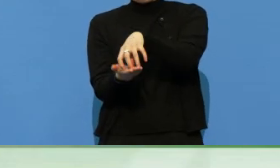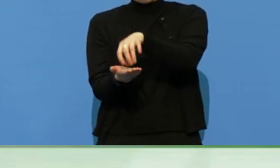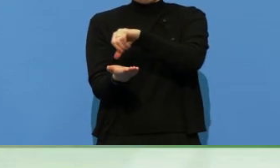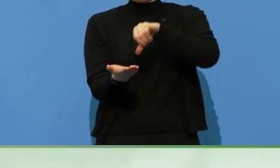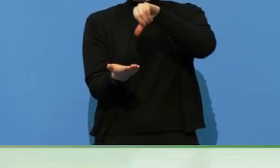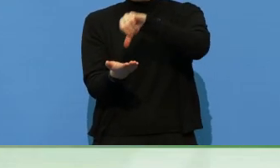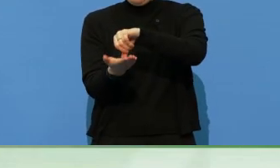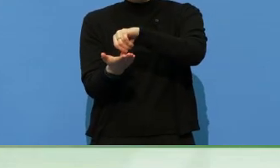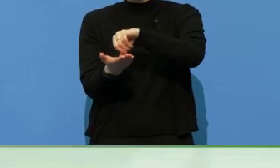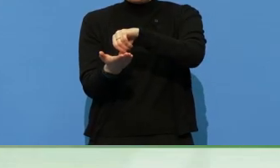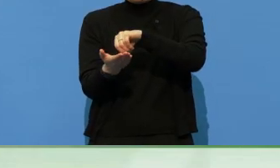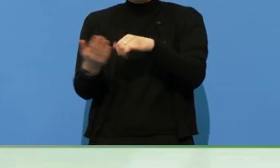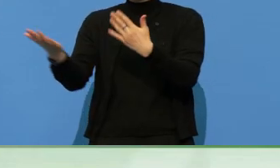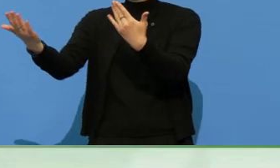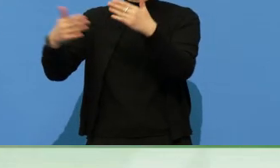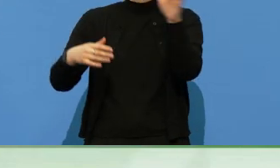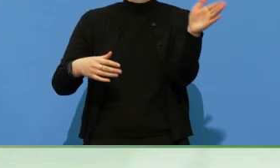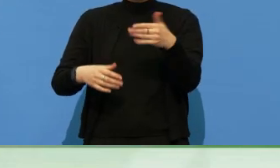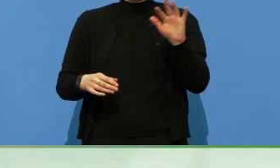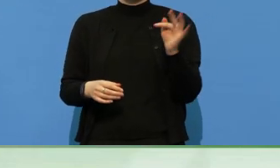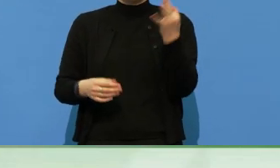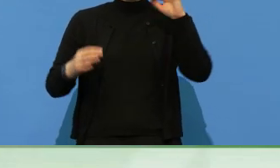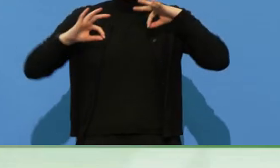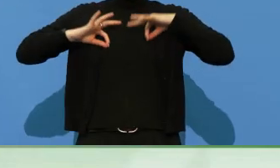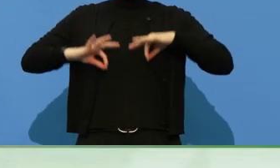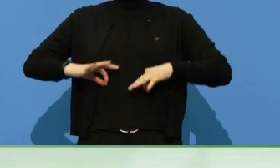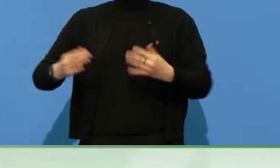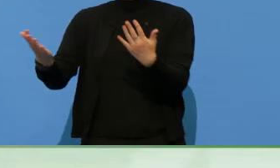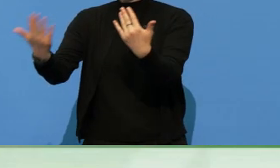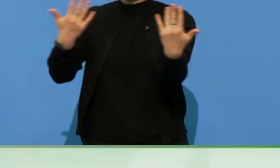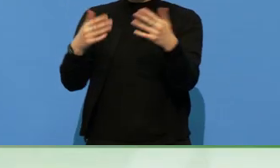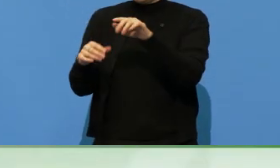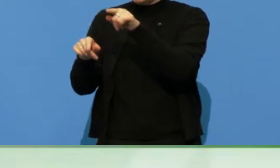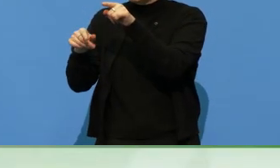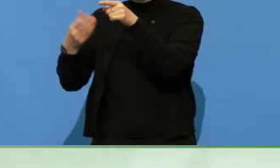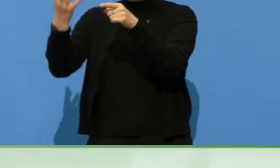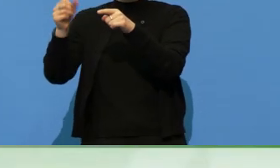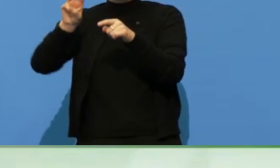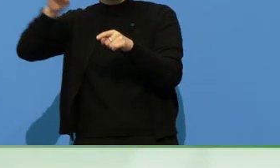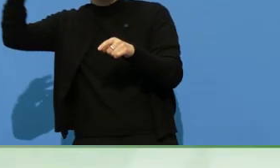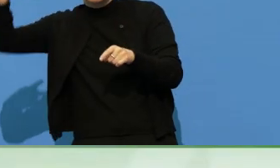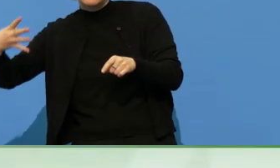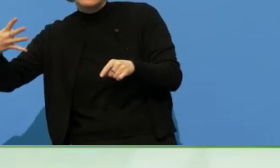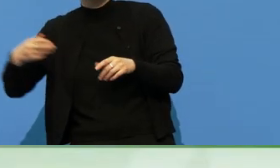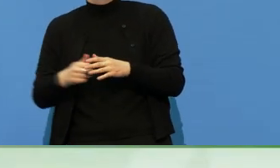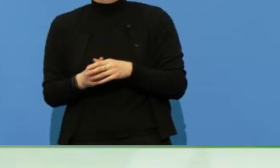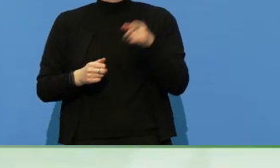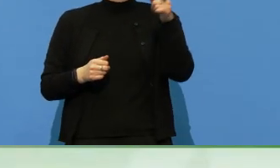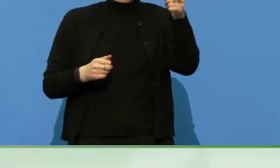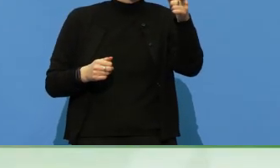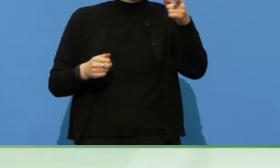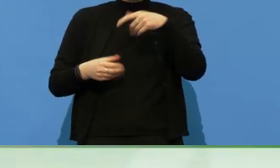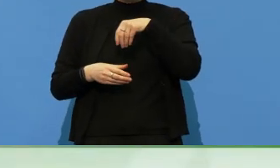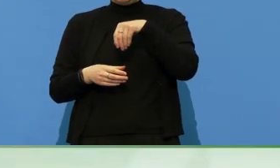French ministries, all the French agencies to test their websites, to test their internal or external websites,